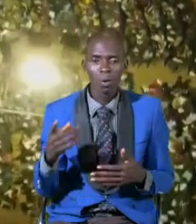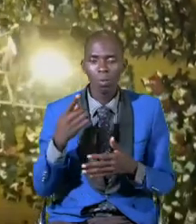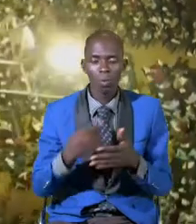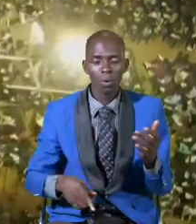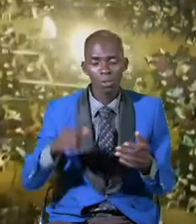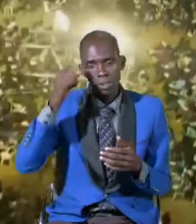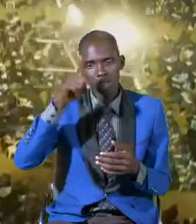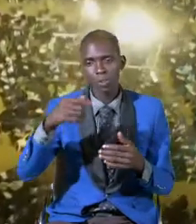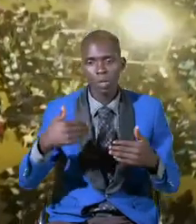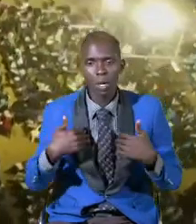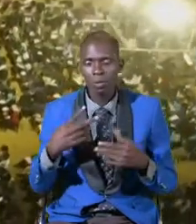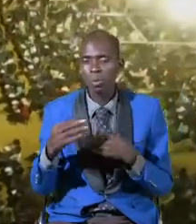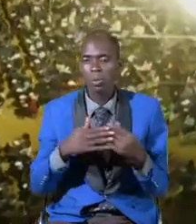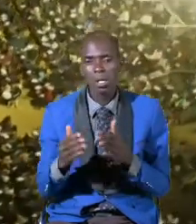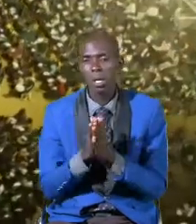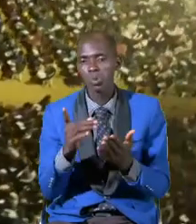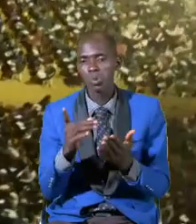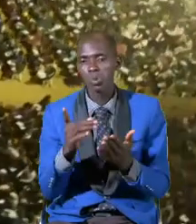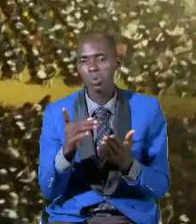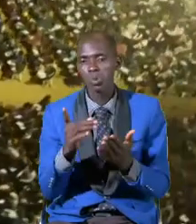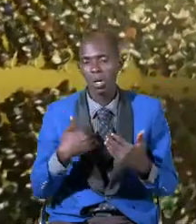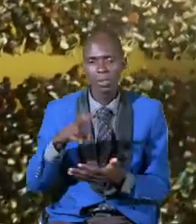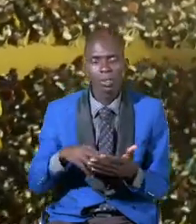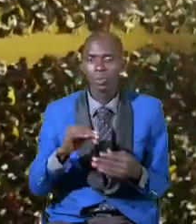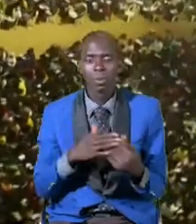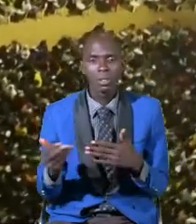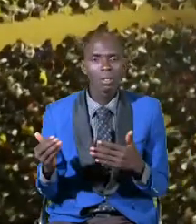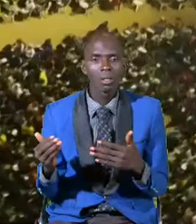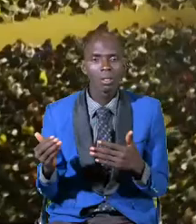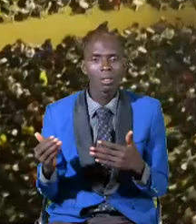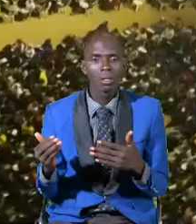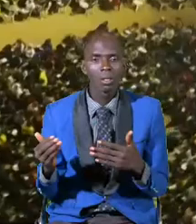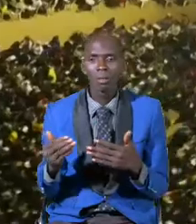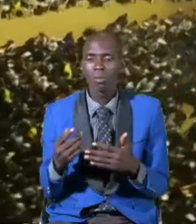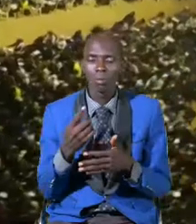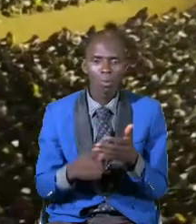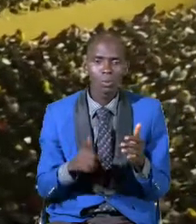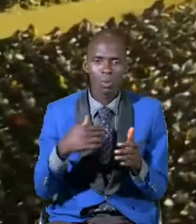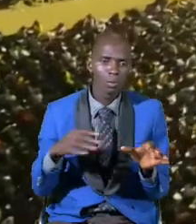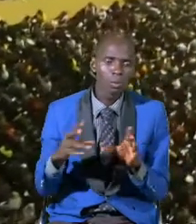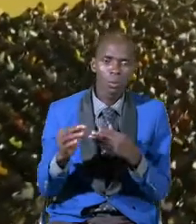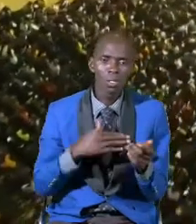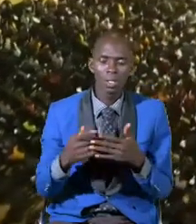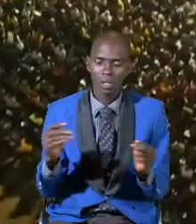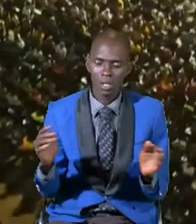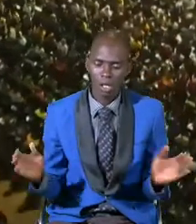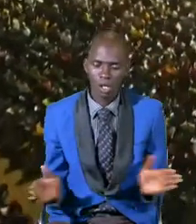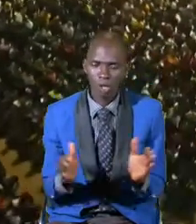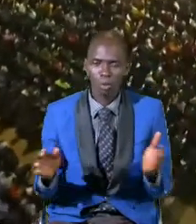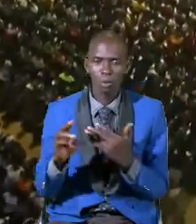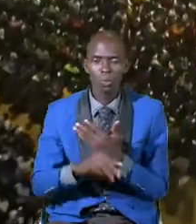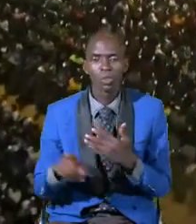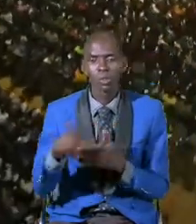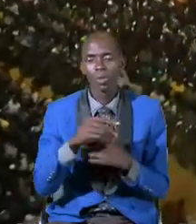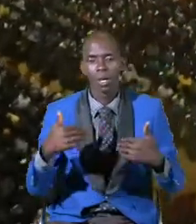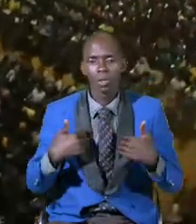whatever books you have read, and whatever training you go through, and whatever encouragement you have, and how many days of praying